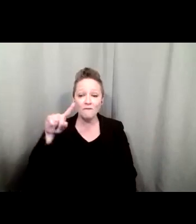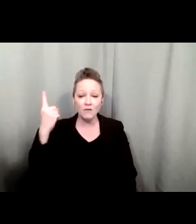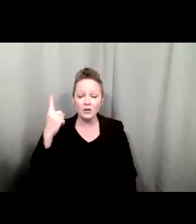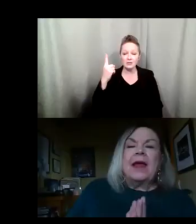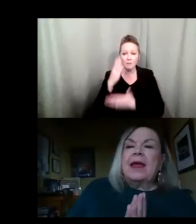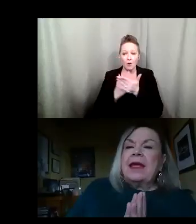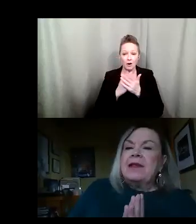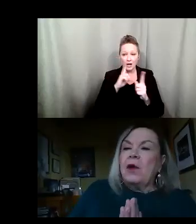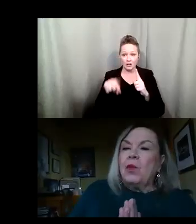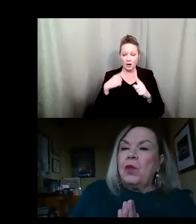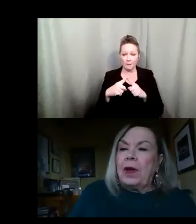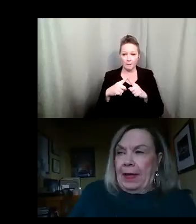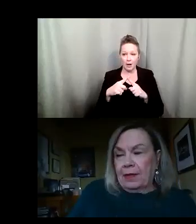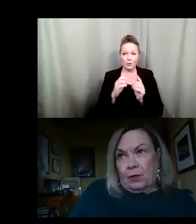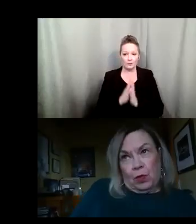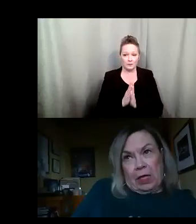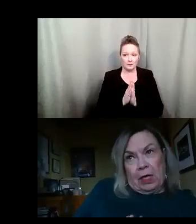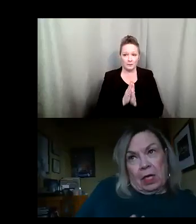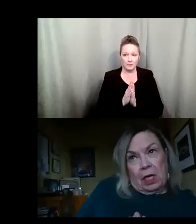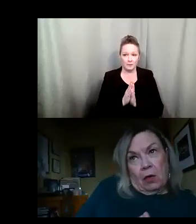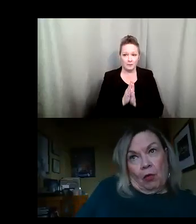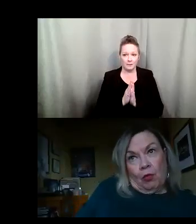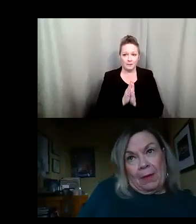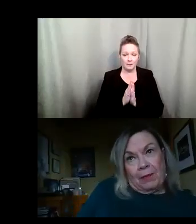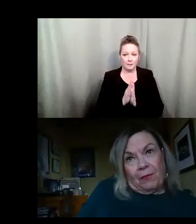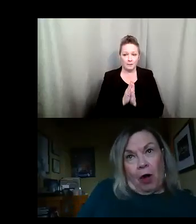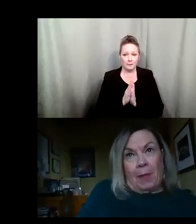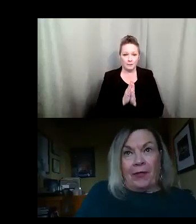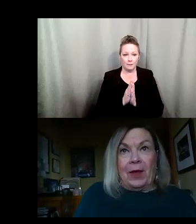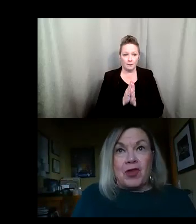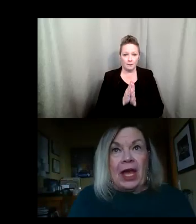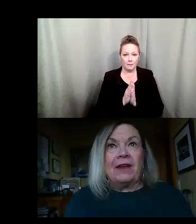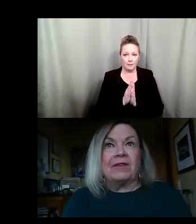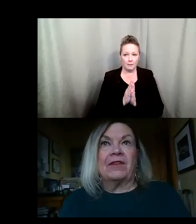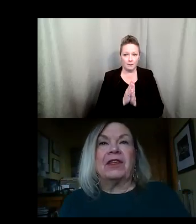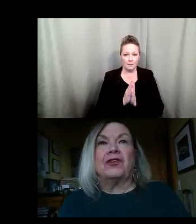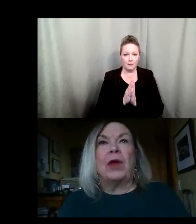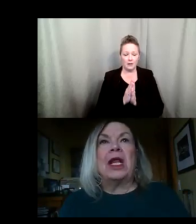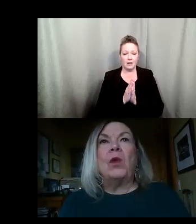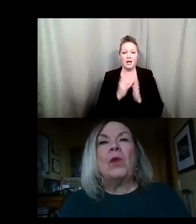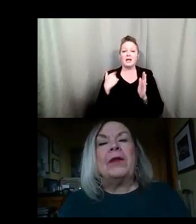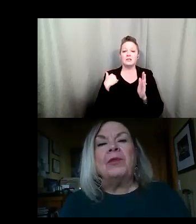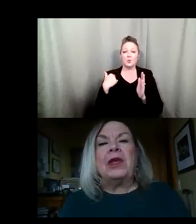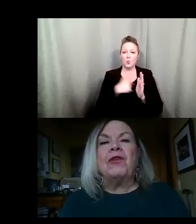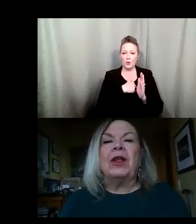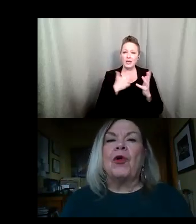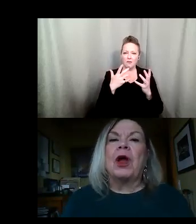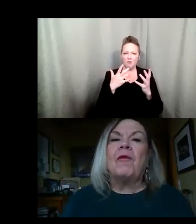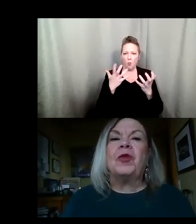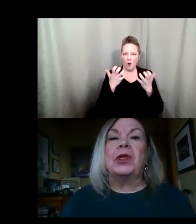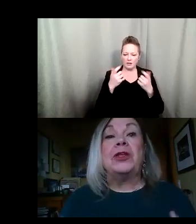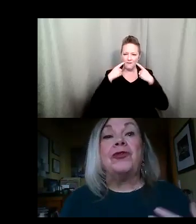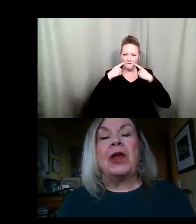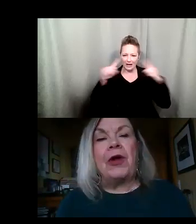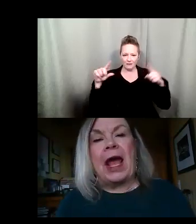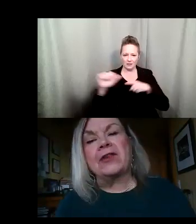is that we as we read before about the objectives of this training we want to make you feel more